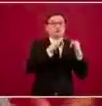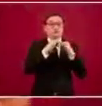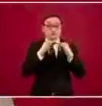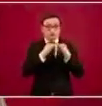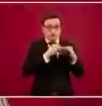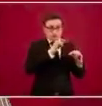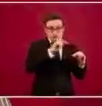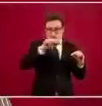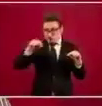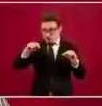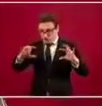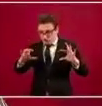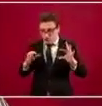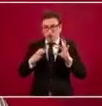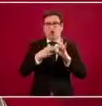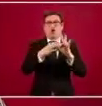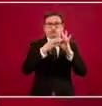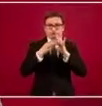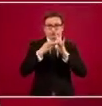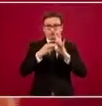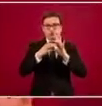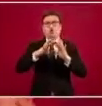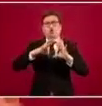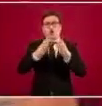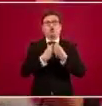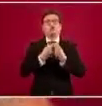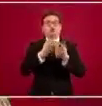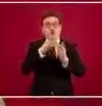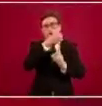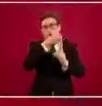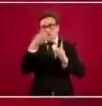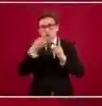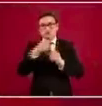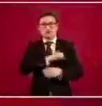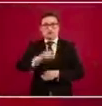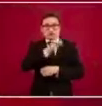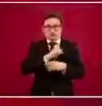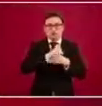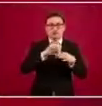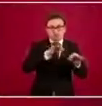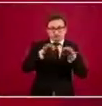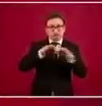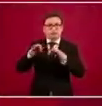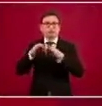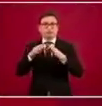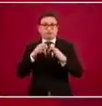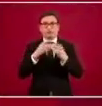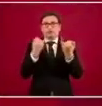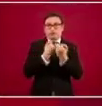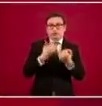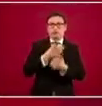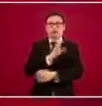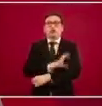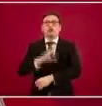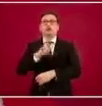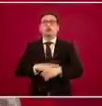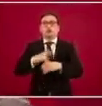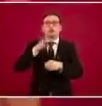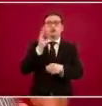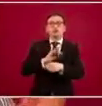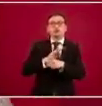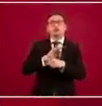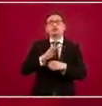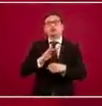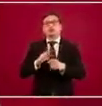So, and you put together those three institutions, we have a macro operative command, and we also,